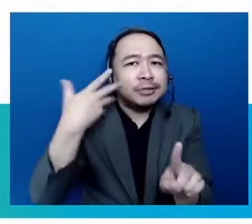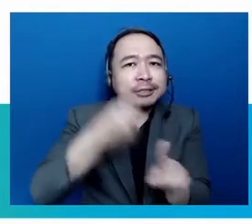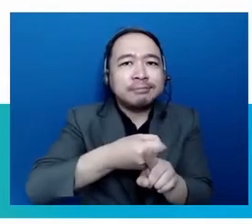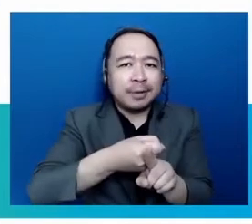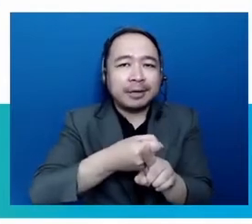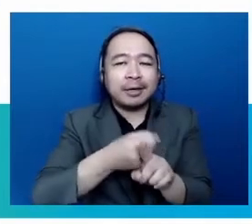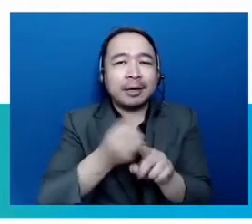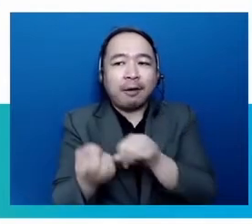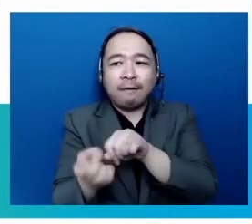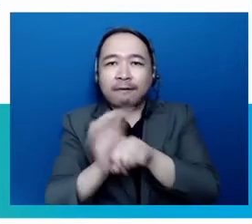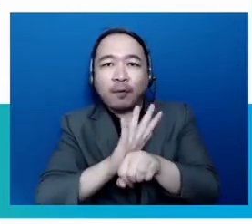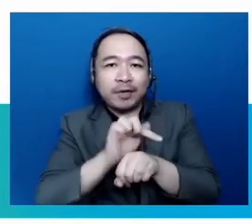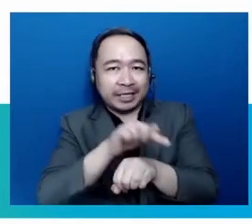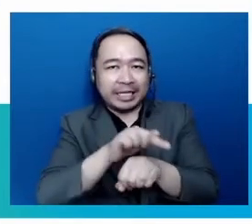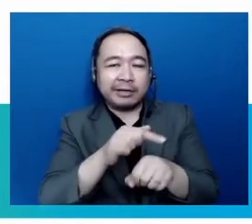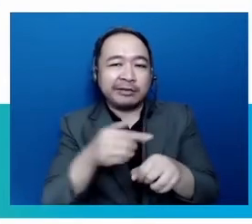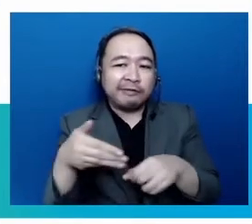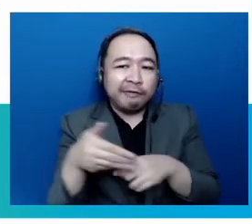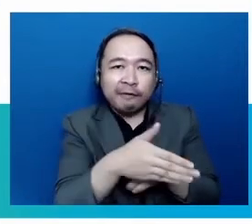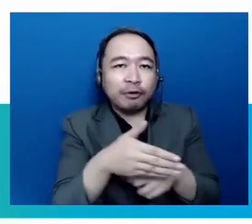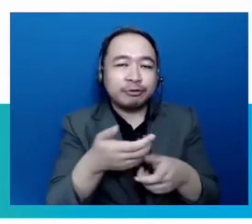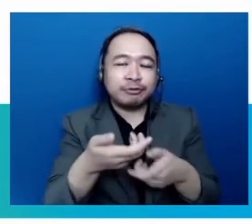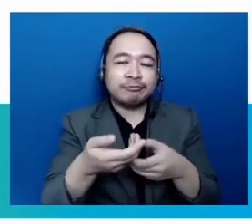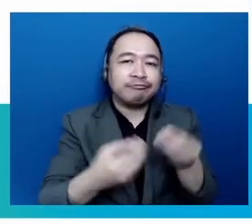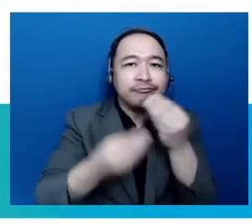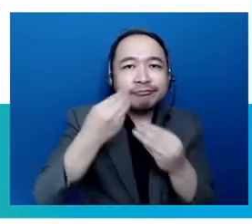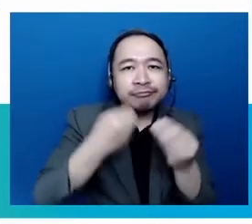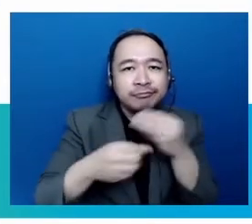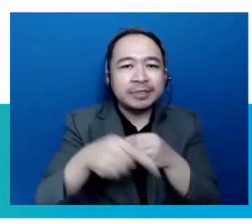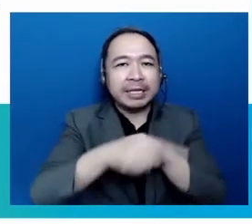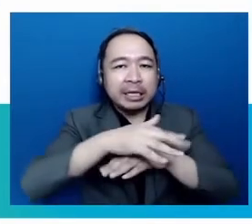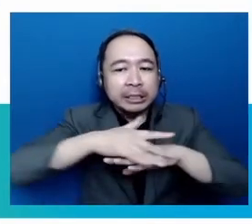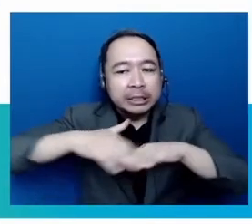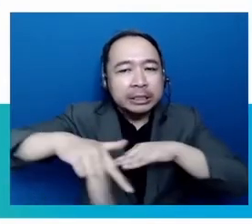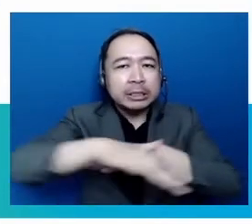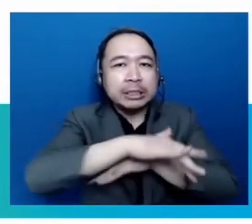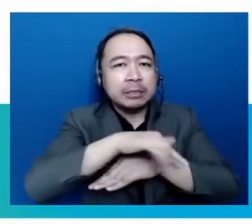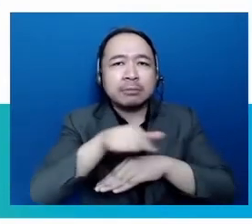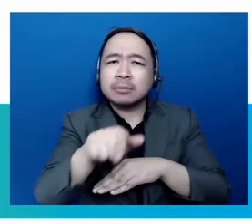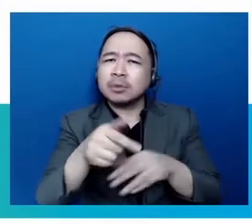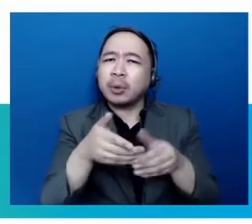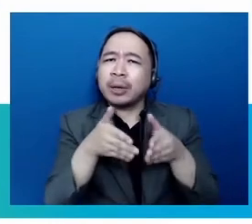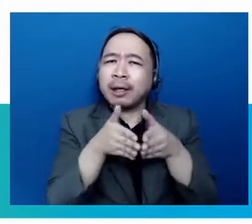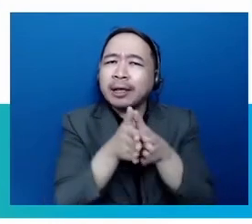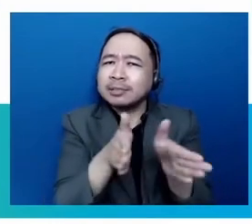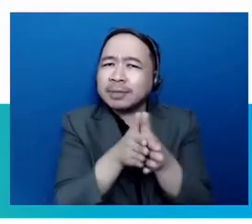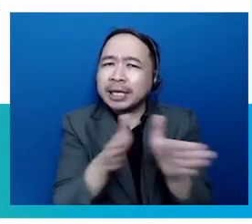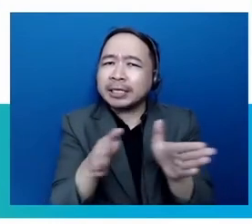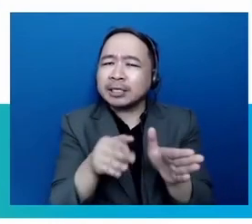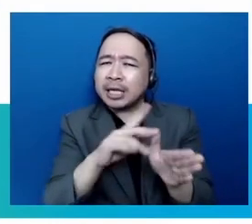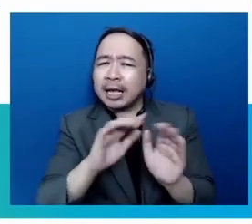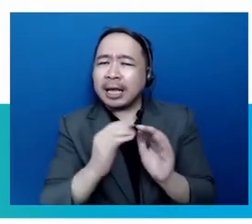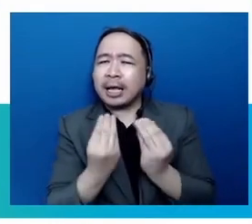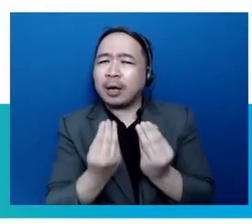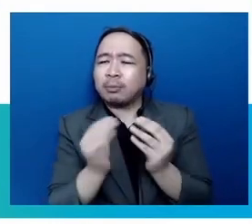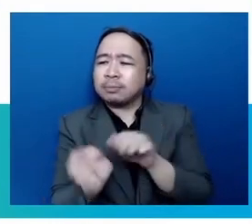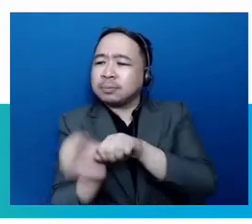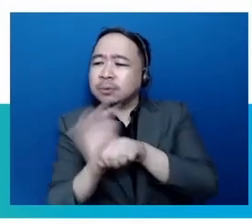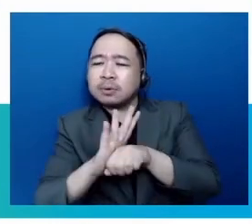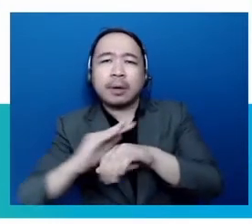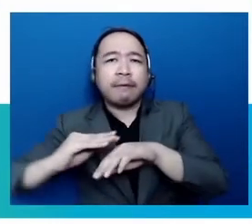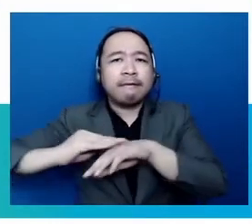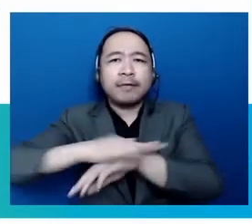also important for coastal communities. Can you share what you are seeing in terms of impact of COVID-19 on